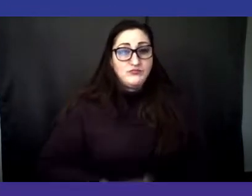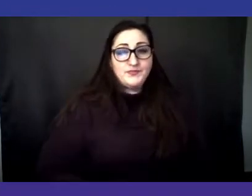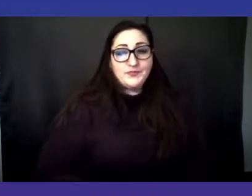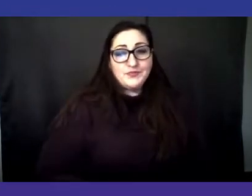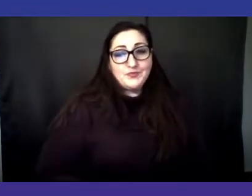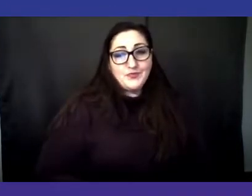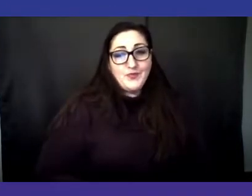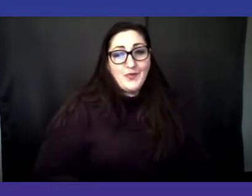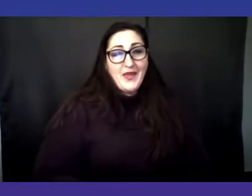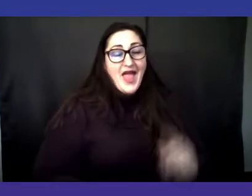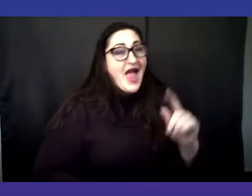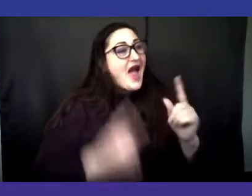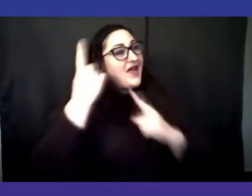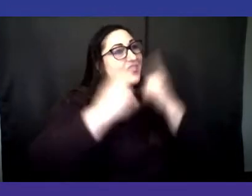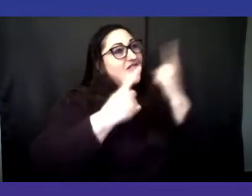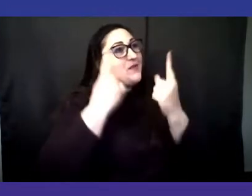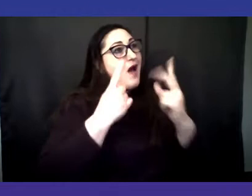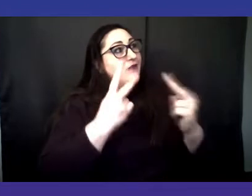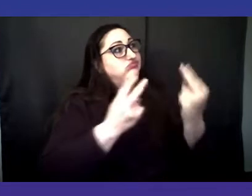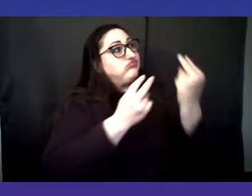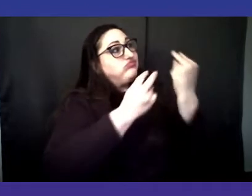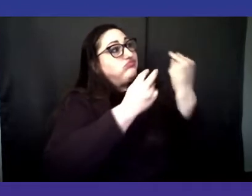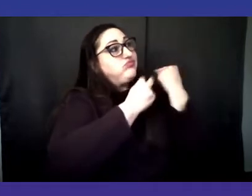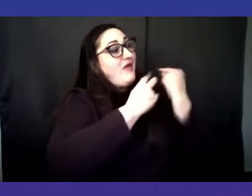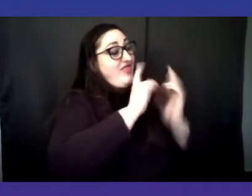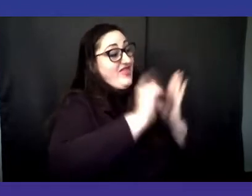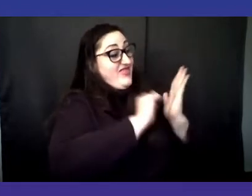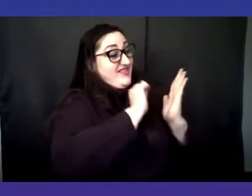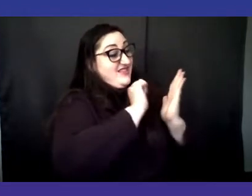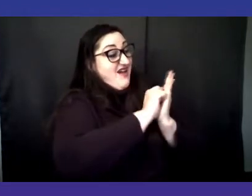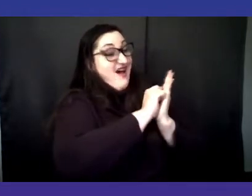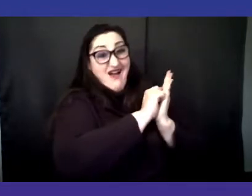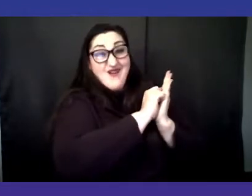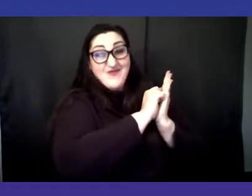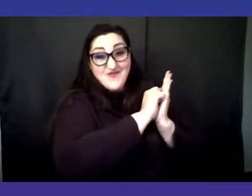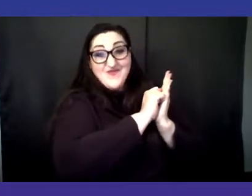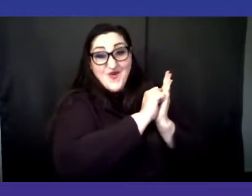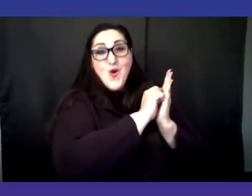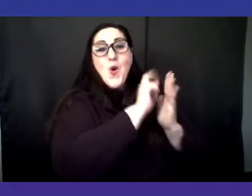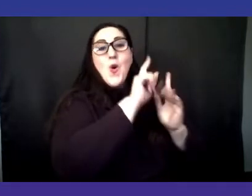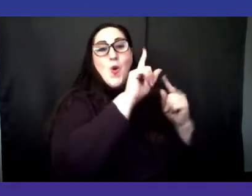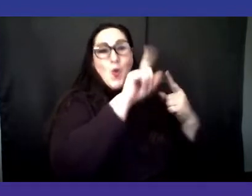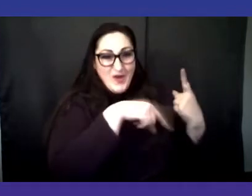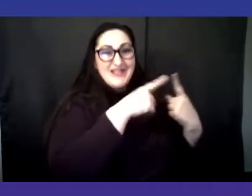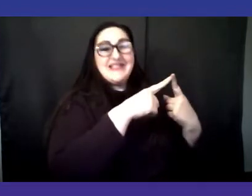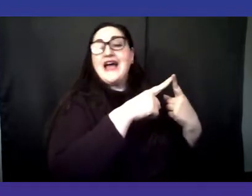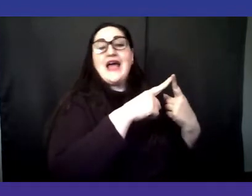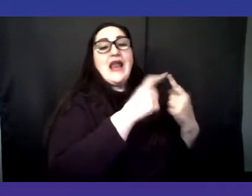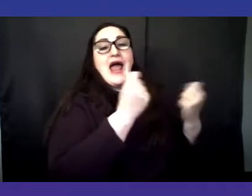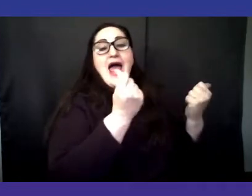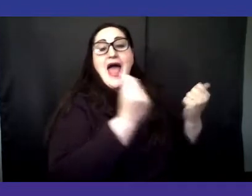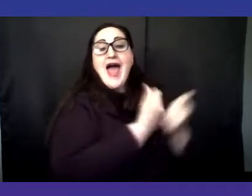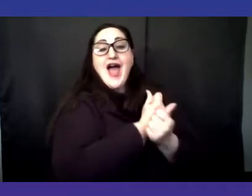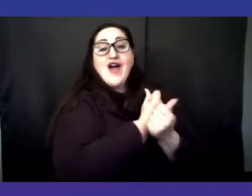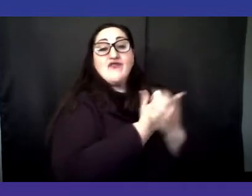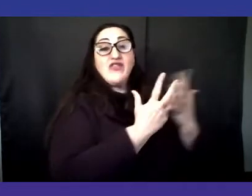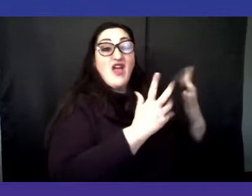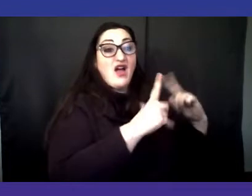of the Renaissance, when everything stopped and we were